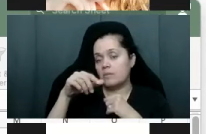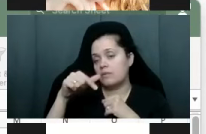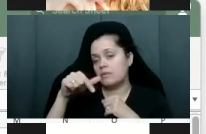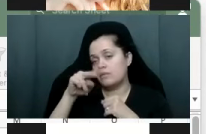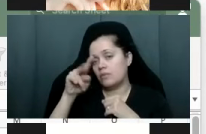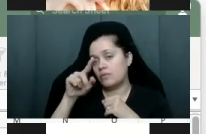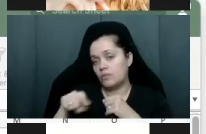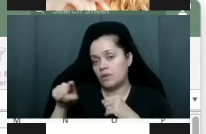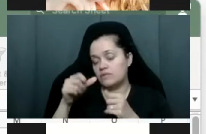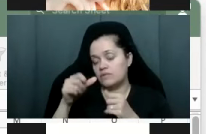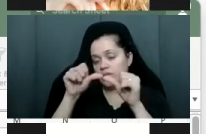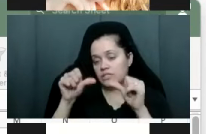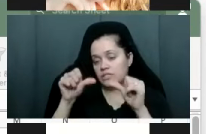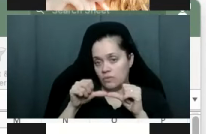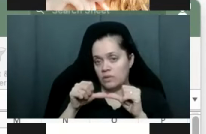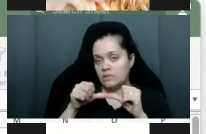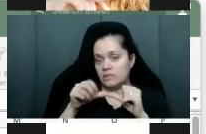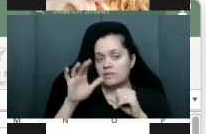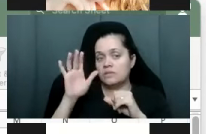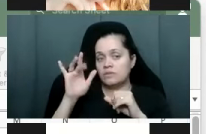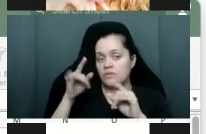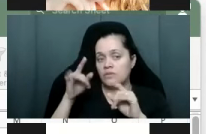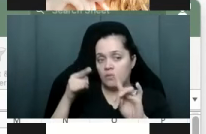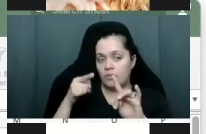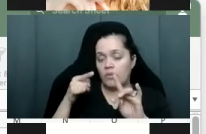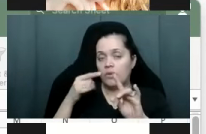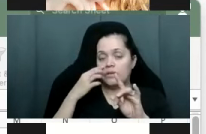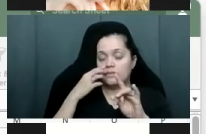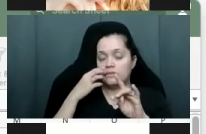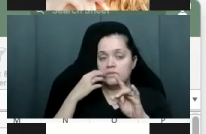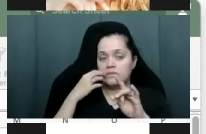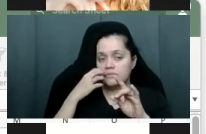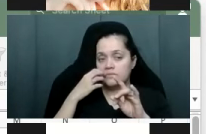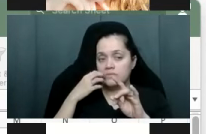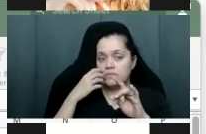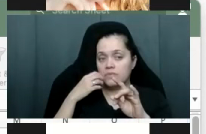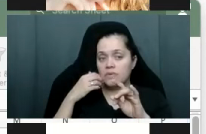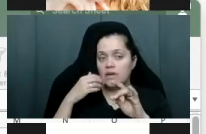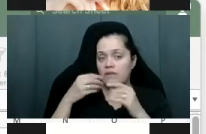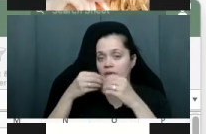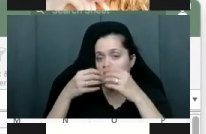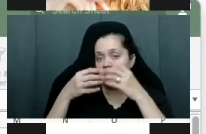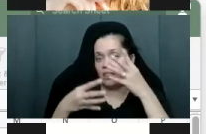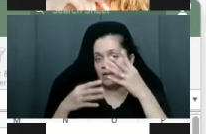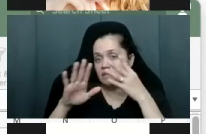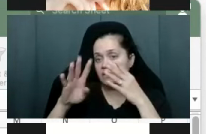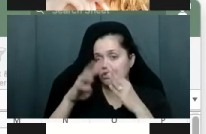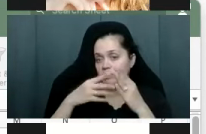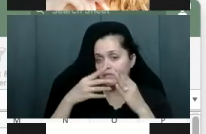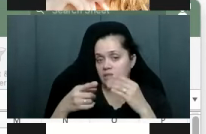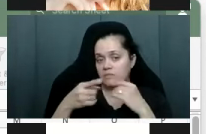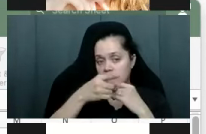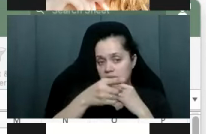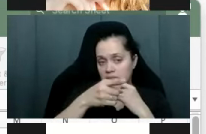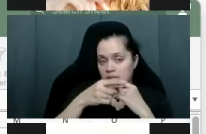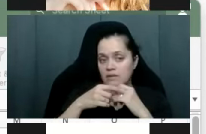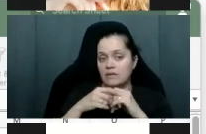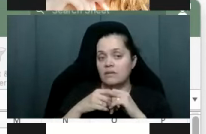each region's 25-point map quiz, there's a list in your syllabus here